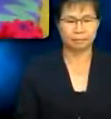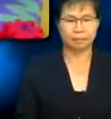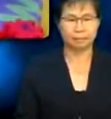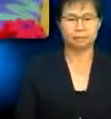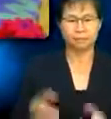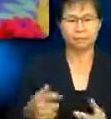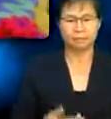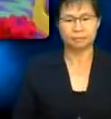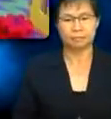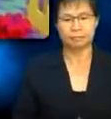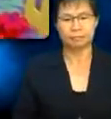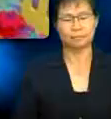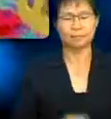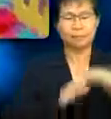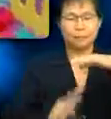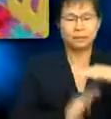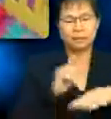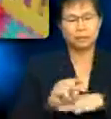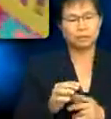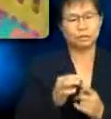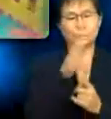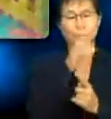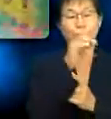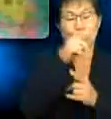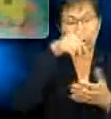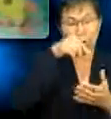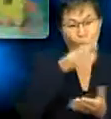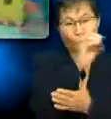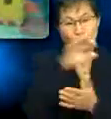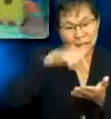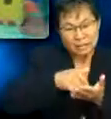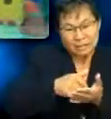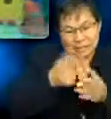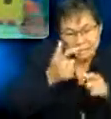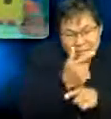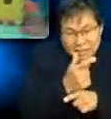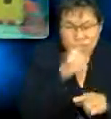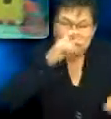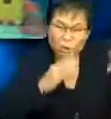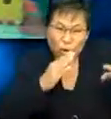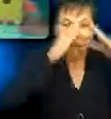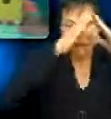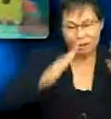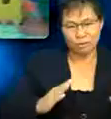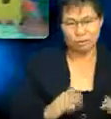Blocks are used as the basic unit of this little toy house.